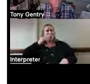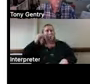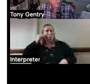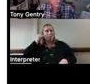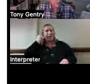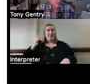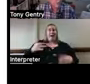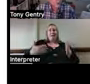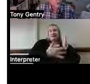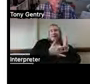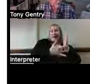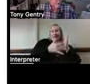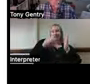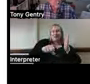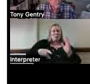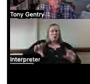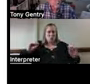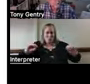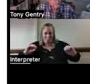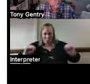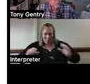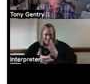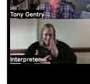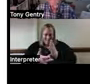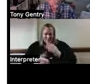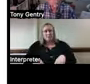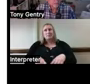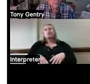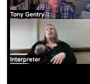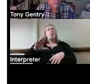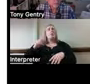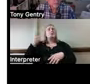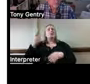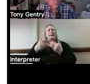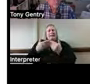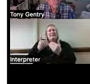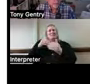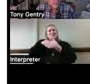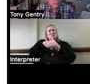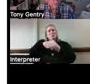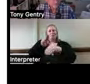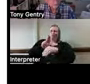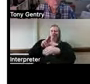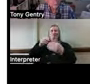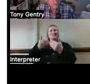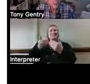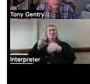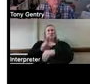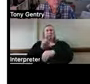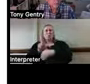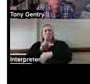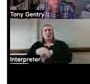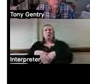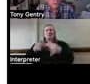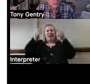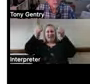Homes that have ease of use features that support functional independence and that are individualized to